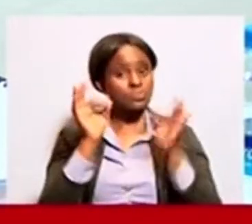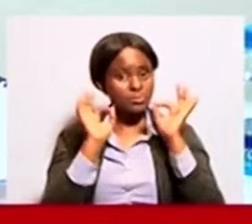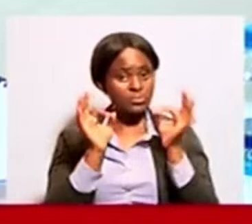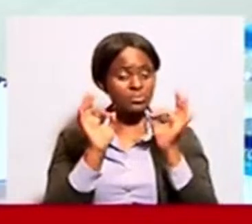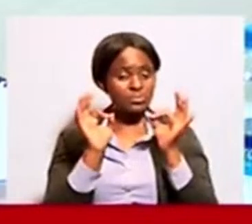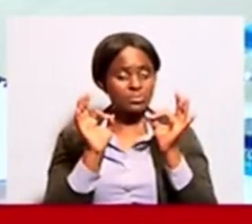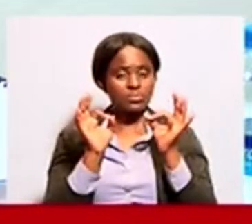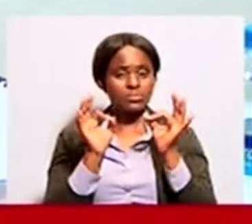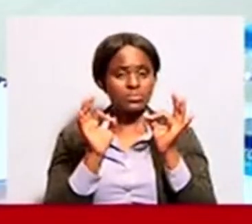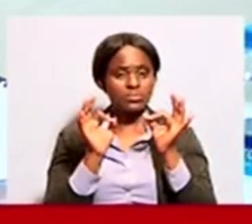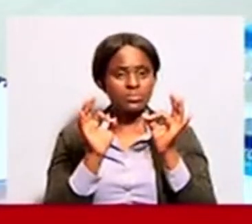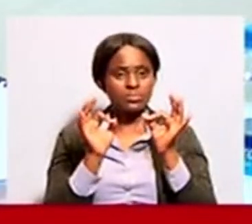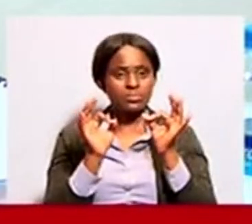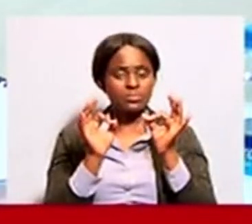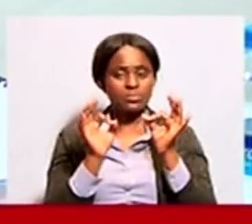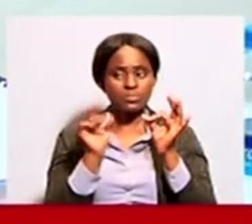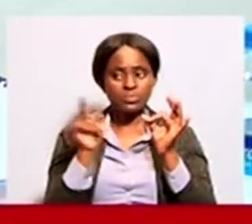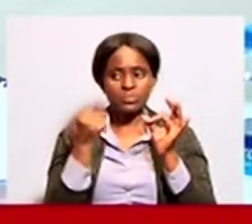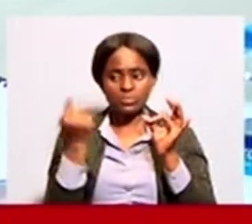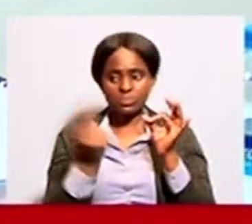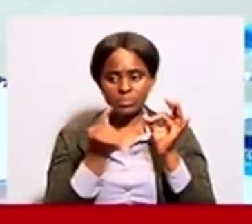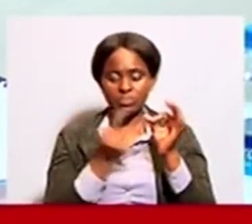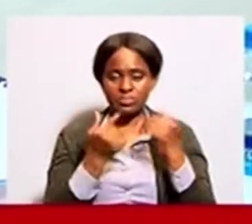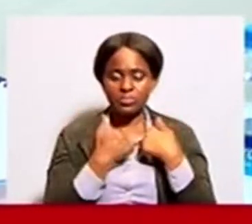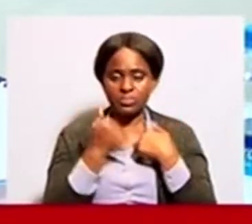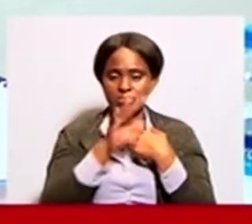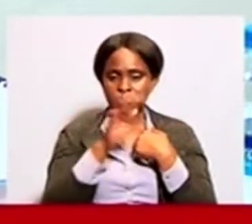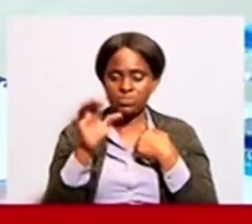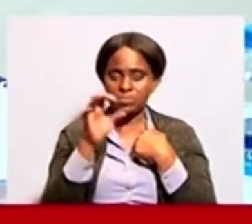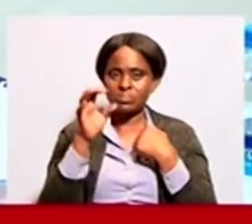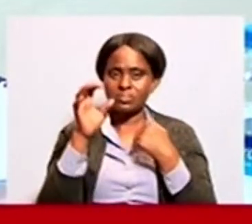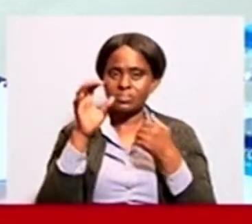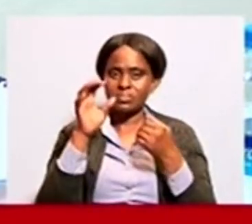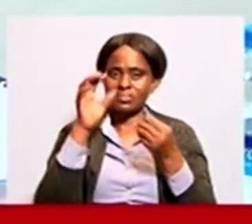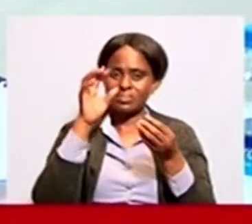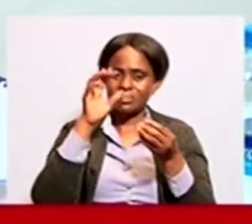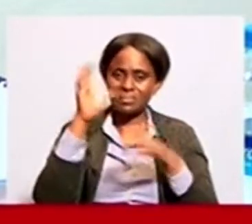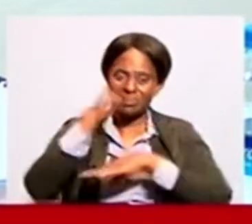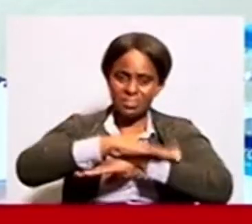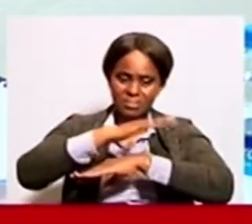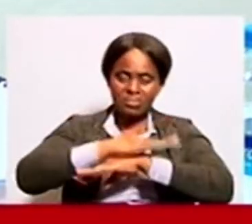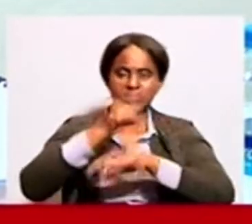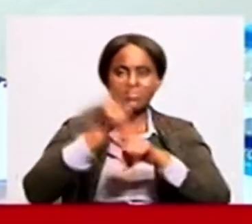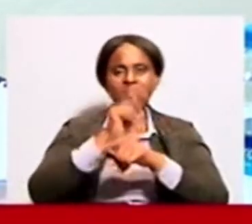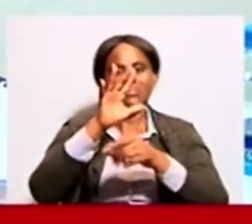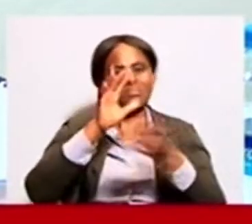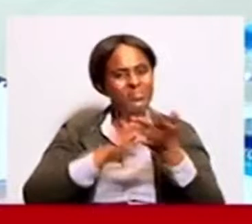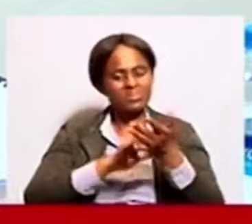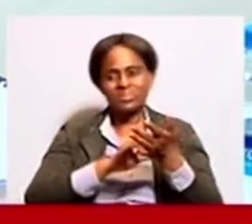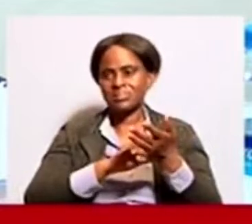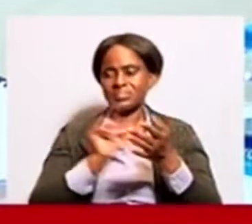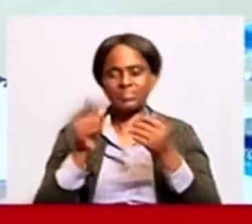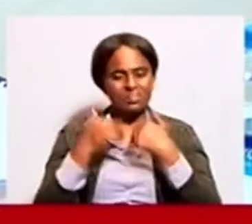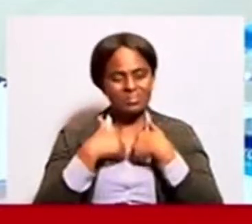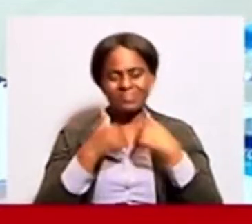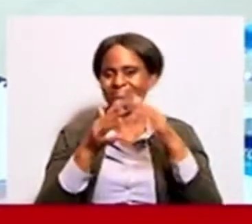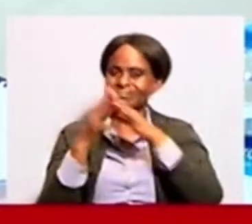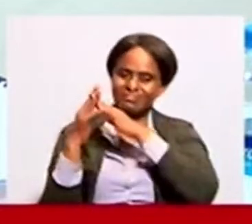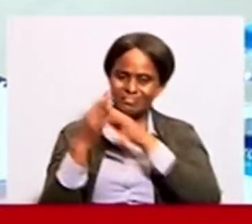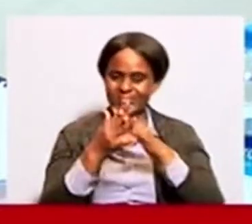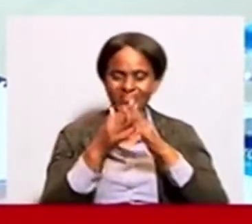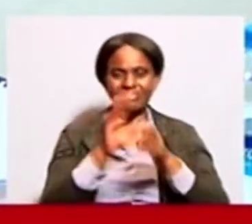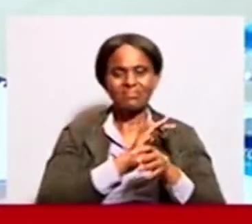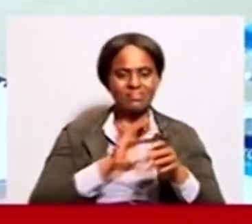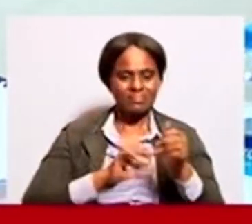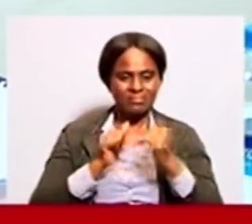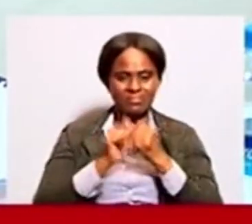you should do, I think you only have about 500 plus desks out of 5,000, and you have a number of companies, and